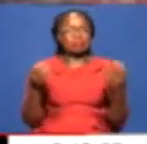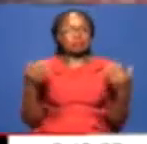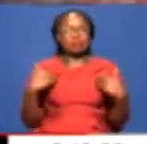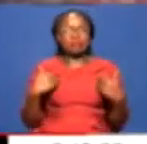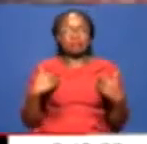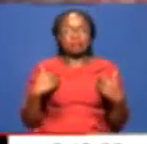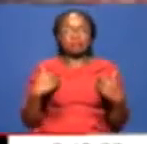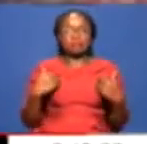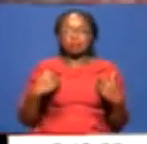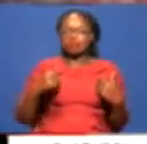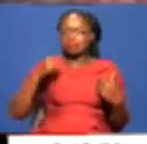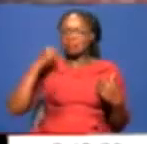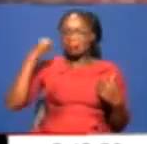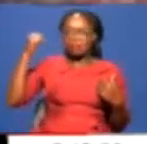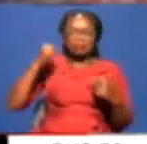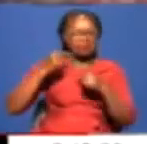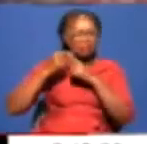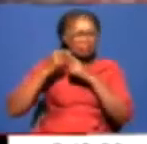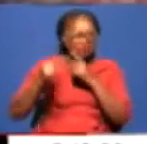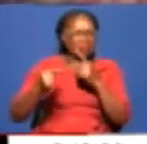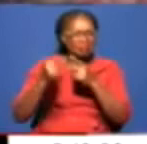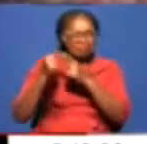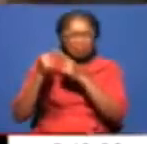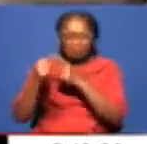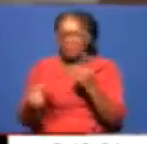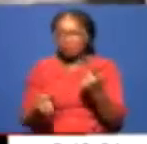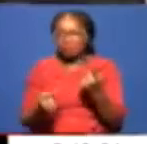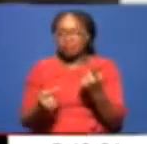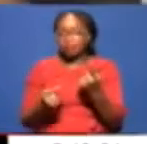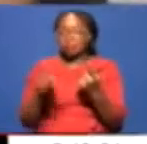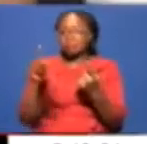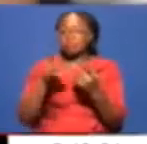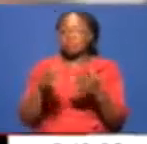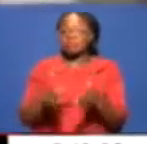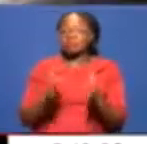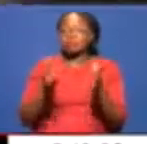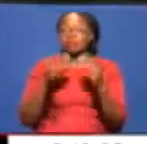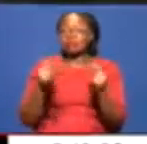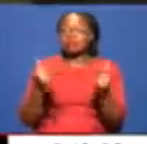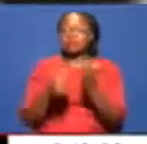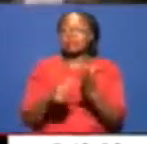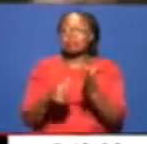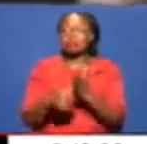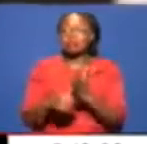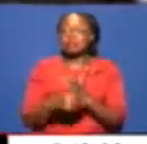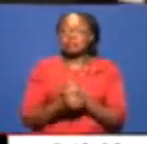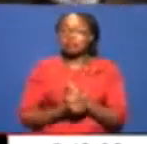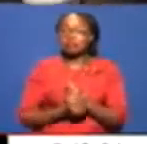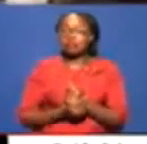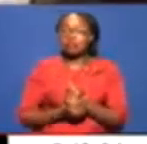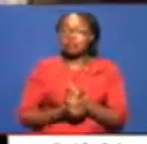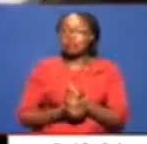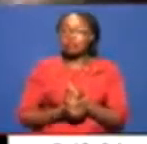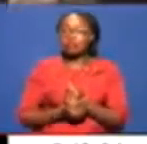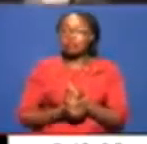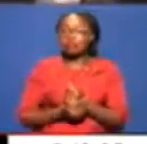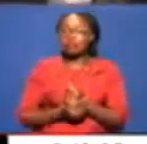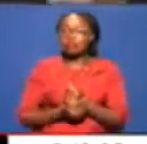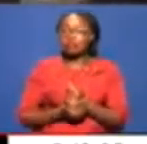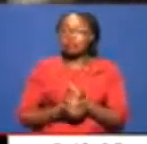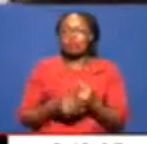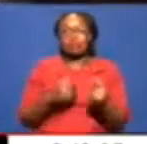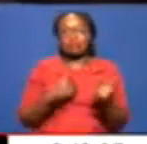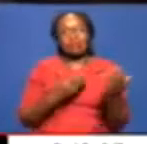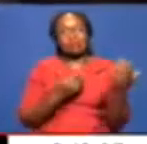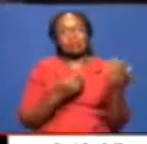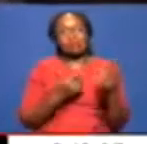political assassination is the wrong way to solve a problem. I think dialogue is the right way to solve it. I don't expect to be killed, but